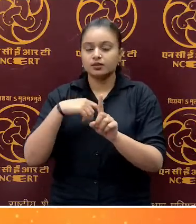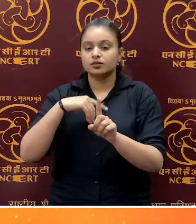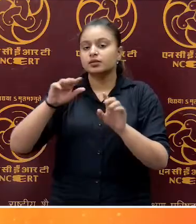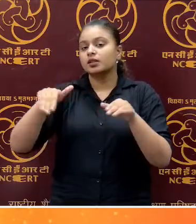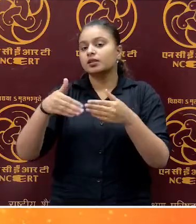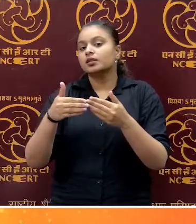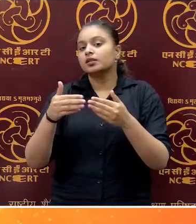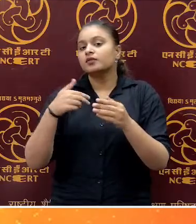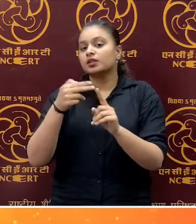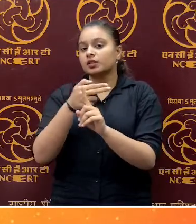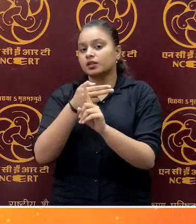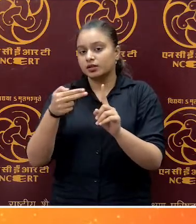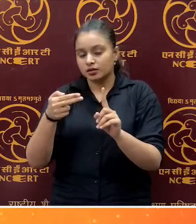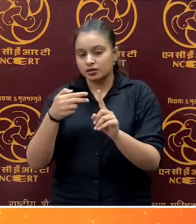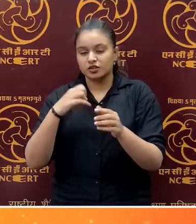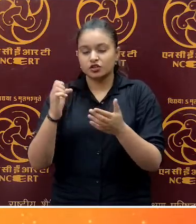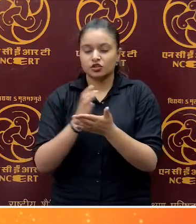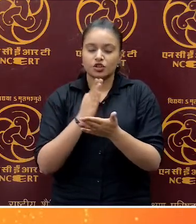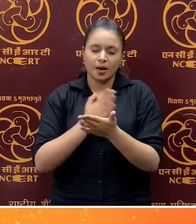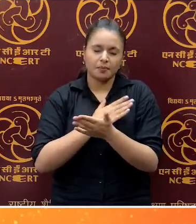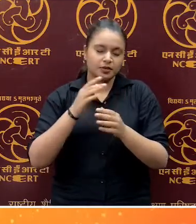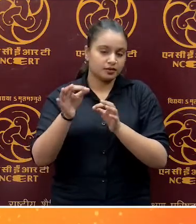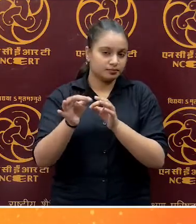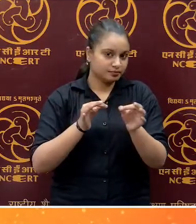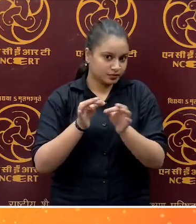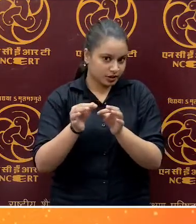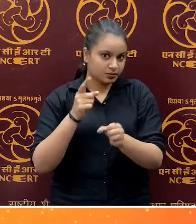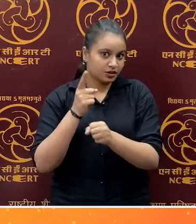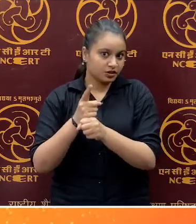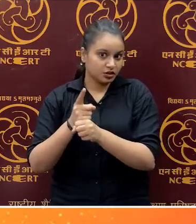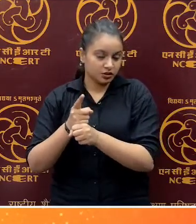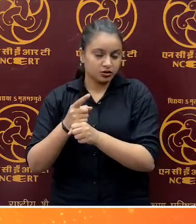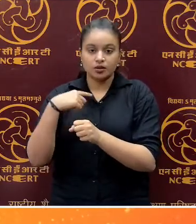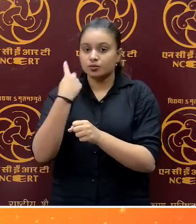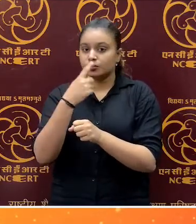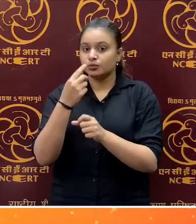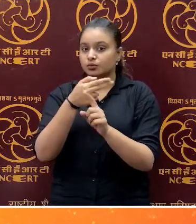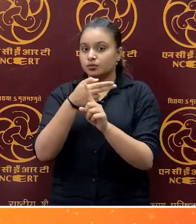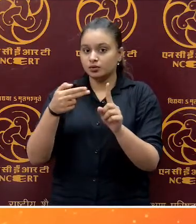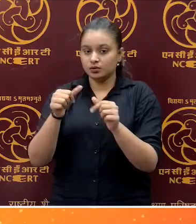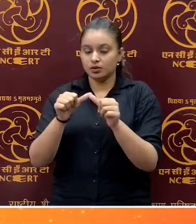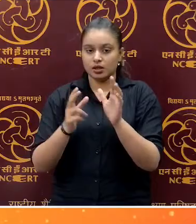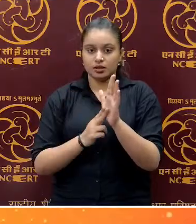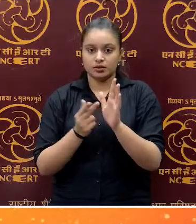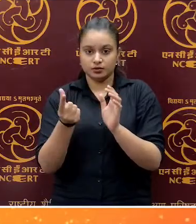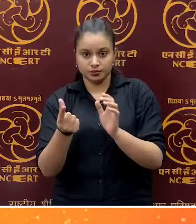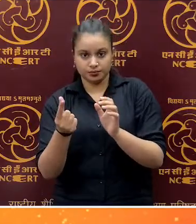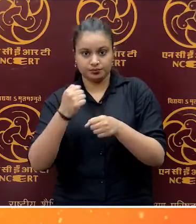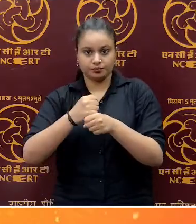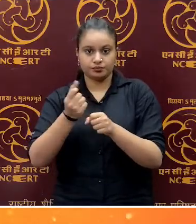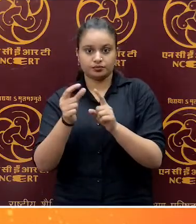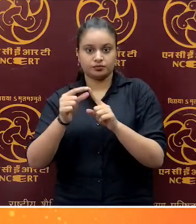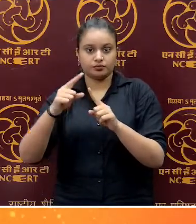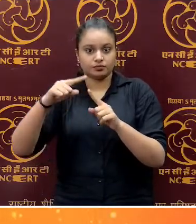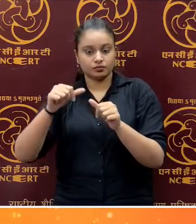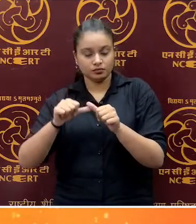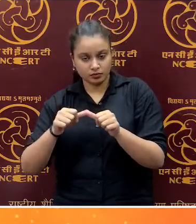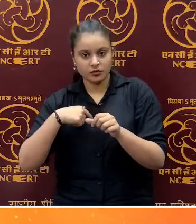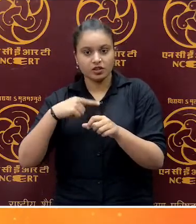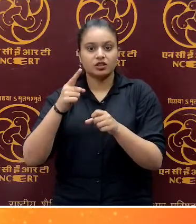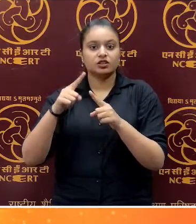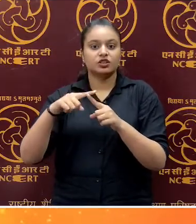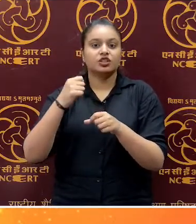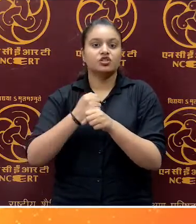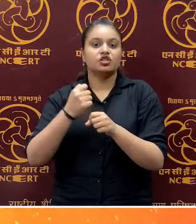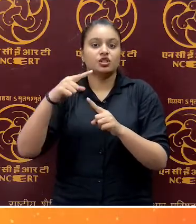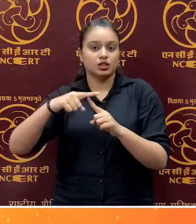this beautiful chapter to all of us. So please join me in welcoming Miss Anu Gupta, Miss TGT English from